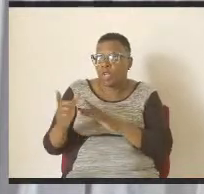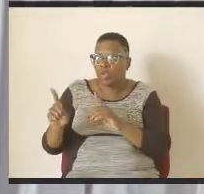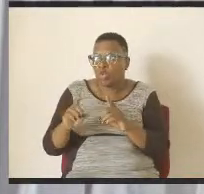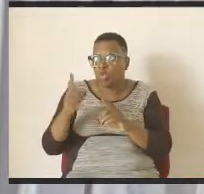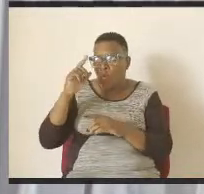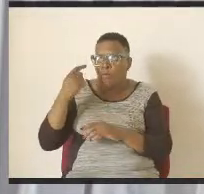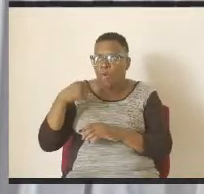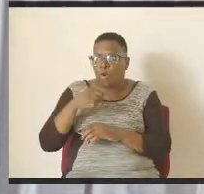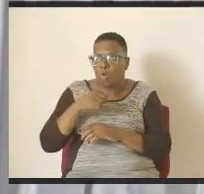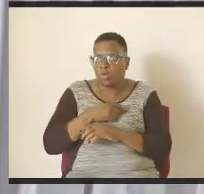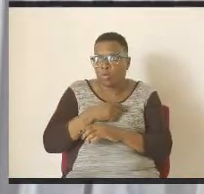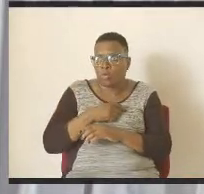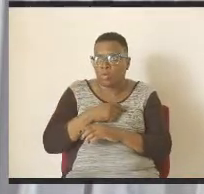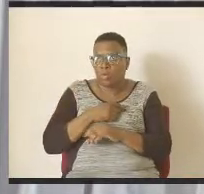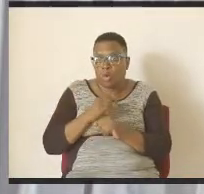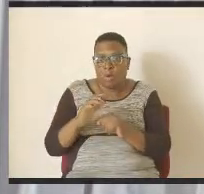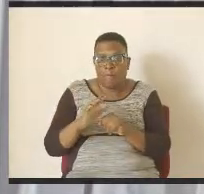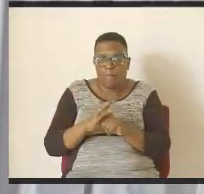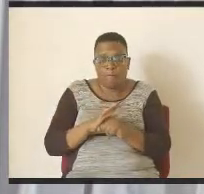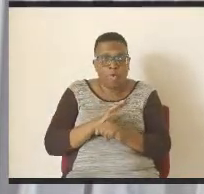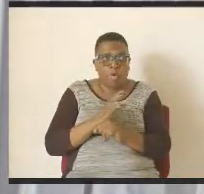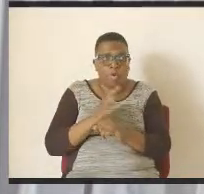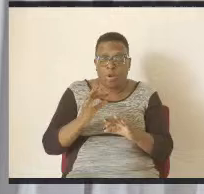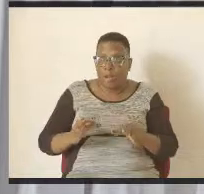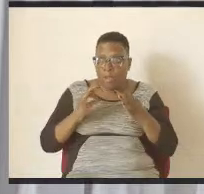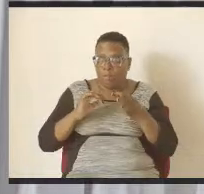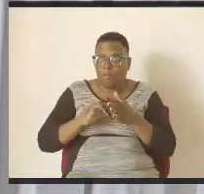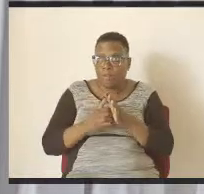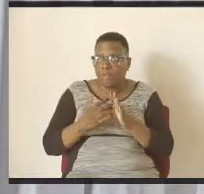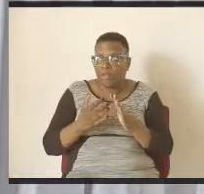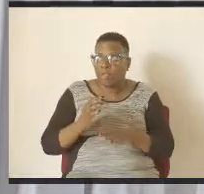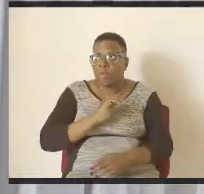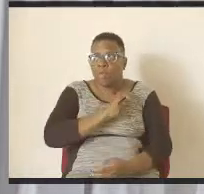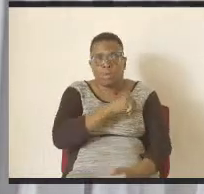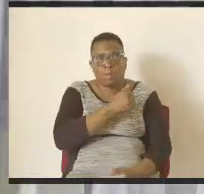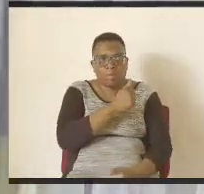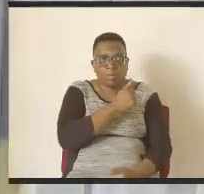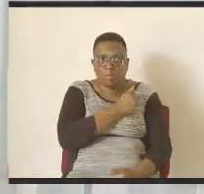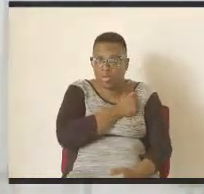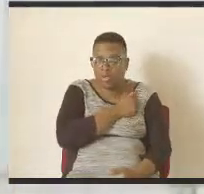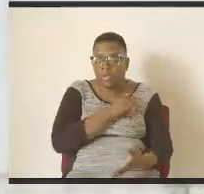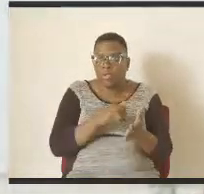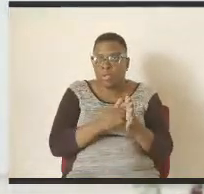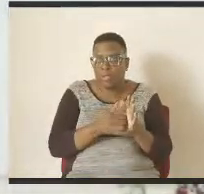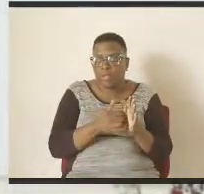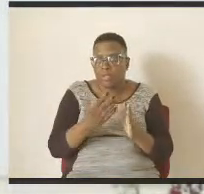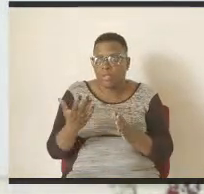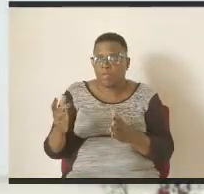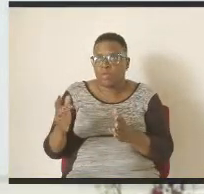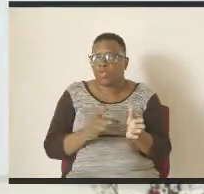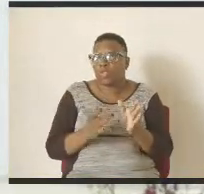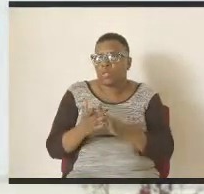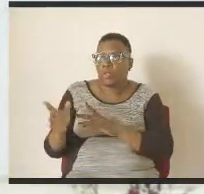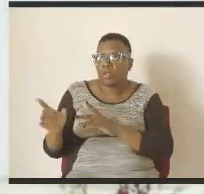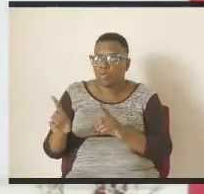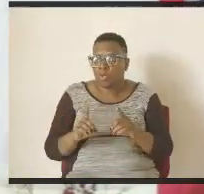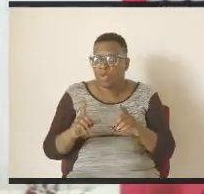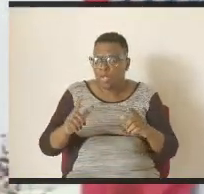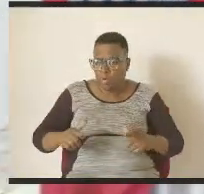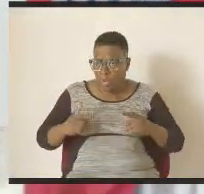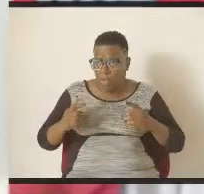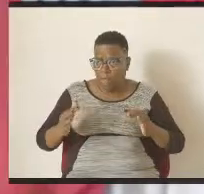ourselves into these things so we can appreciate these things. So that when we live our